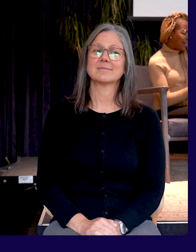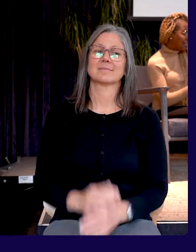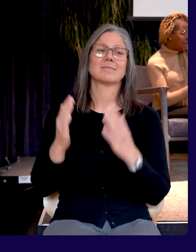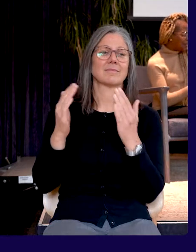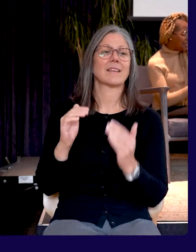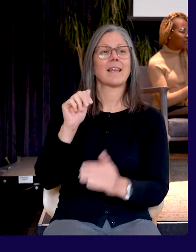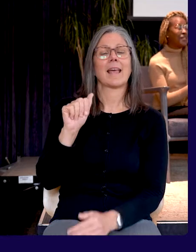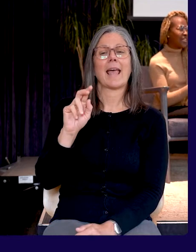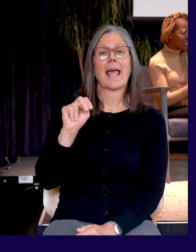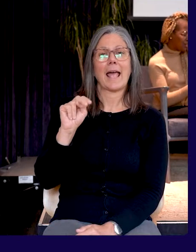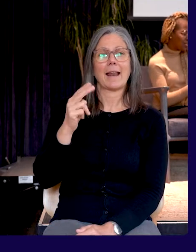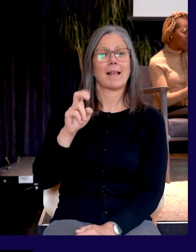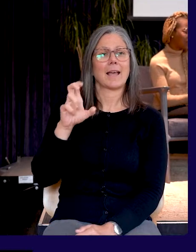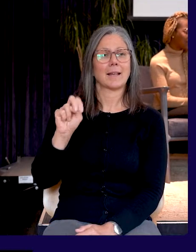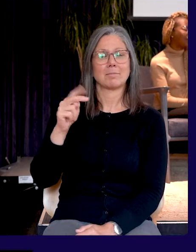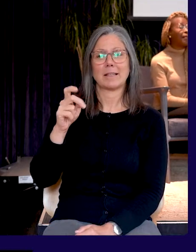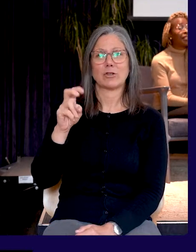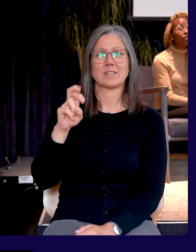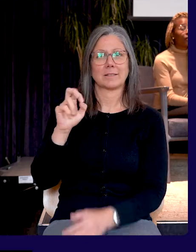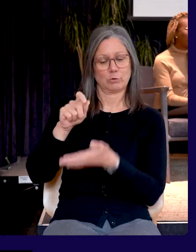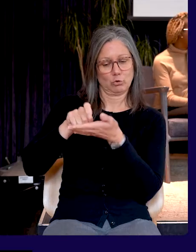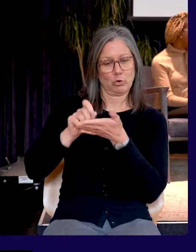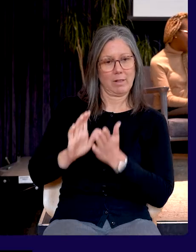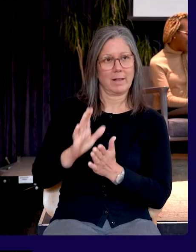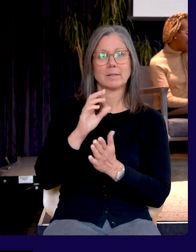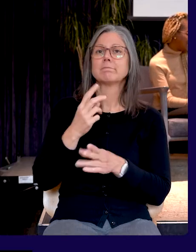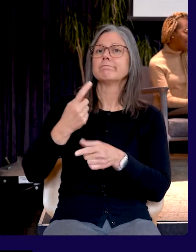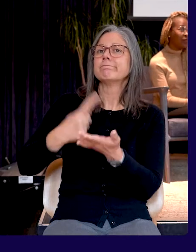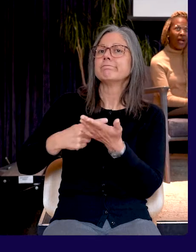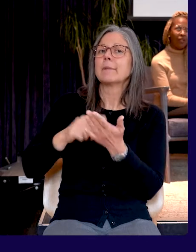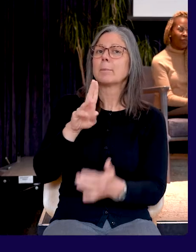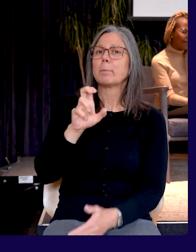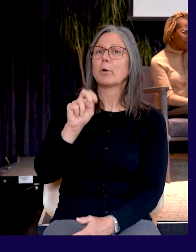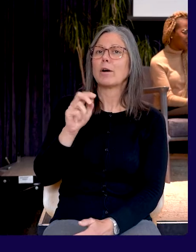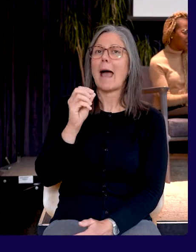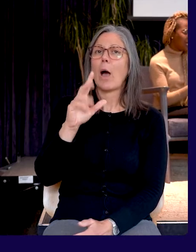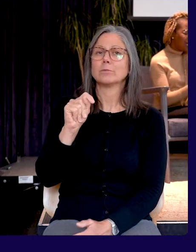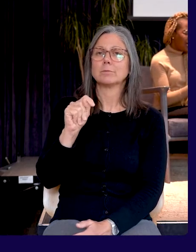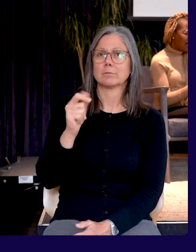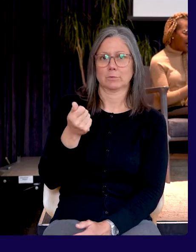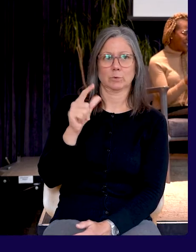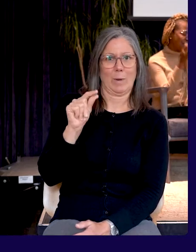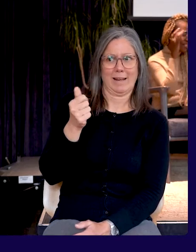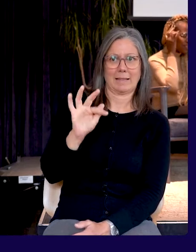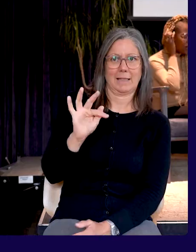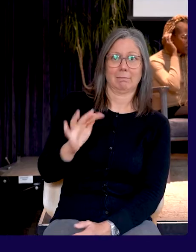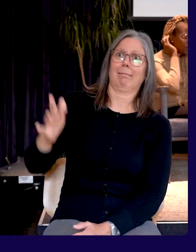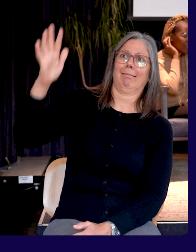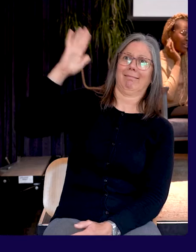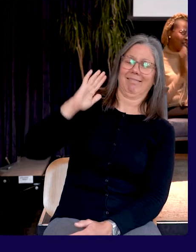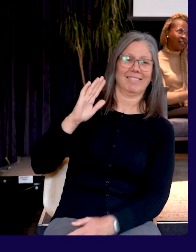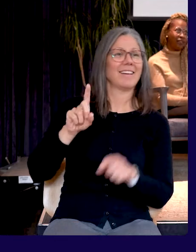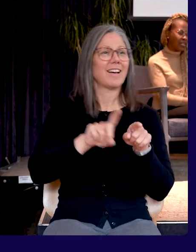And Anne Helen Peterson, who is a journalist who first wrote about millennial burnout in 2019. Wow, the Wayback Machine. She's also the